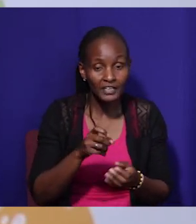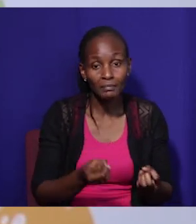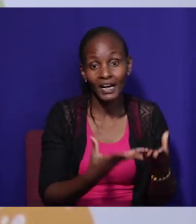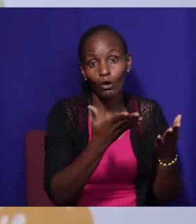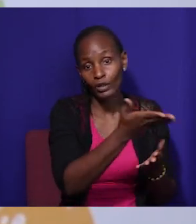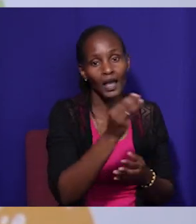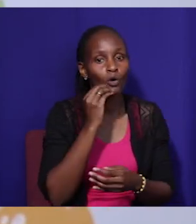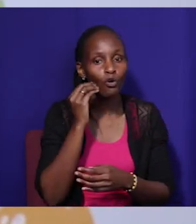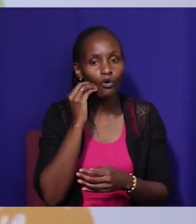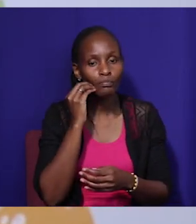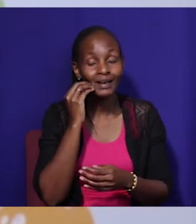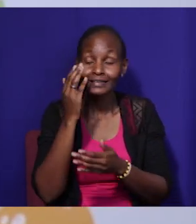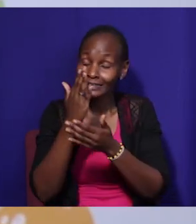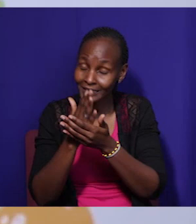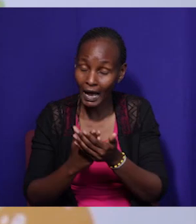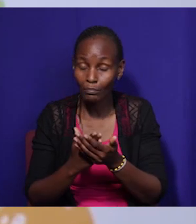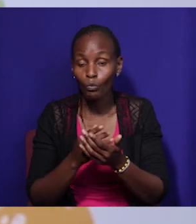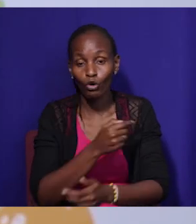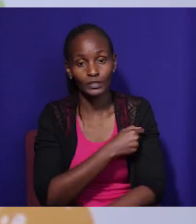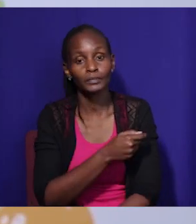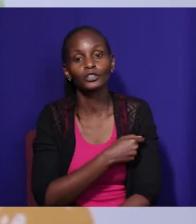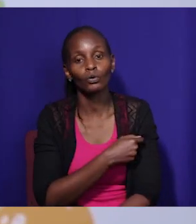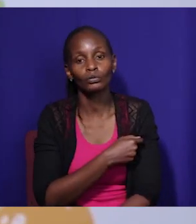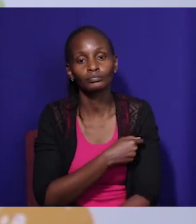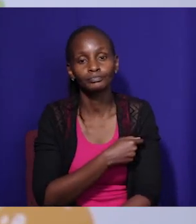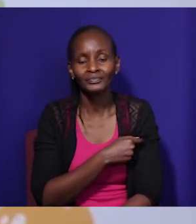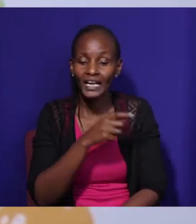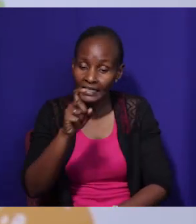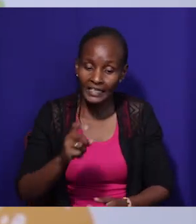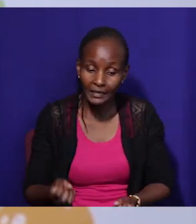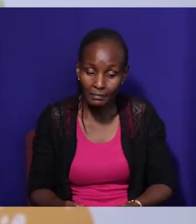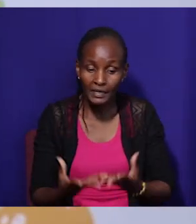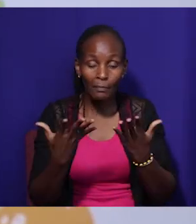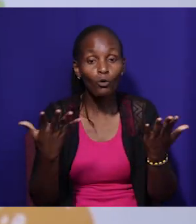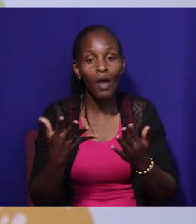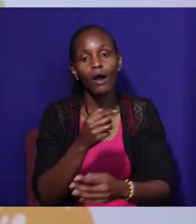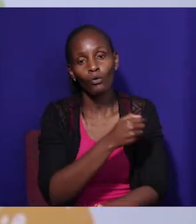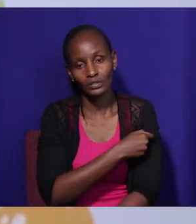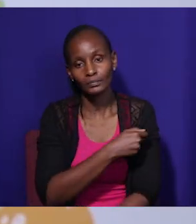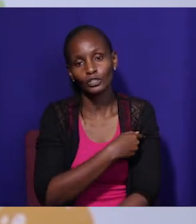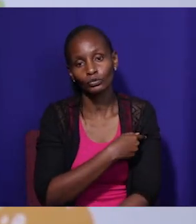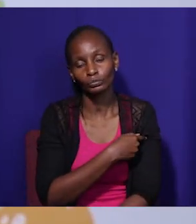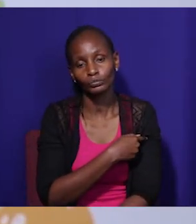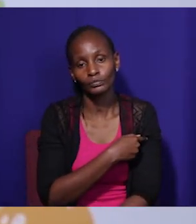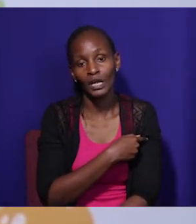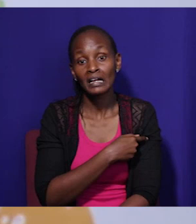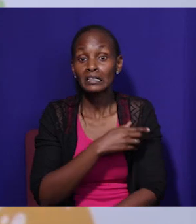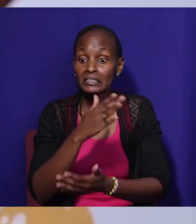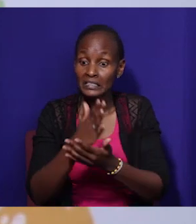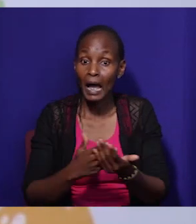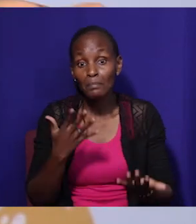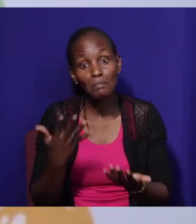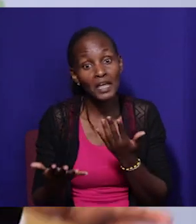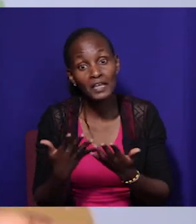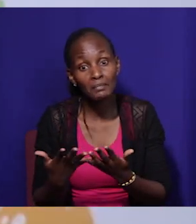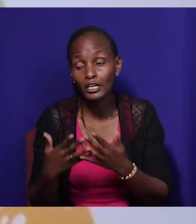Some of us are in hospital. We need the miracle in hospital. Some of us could